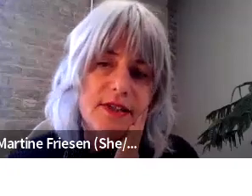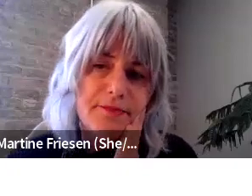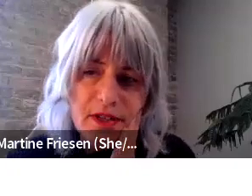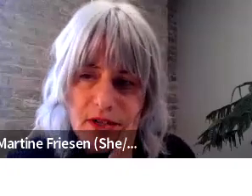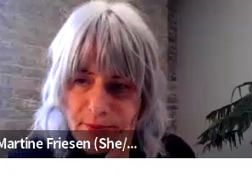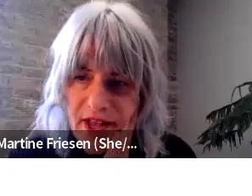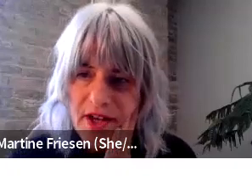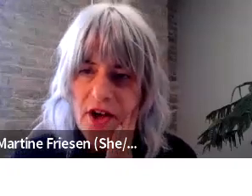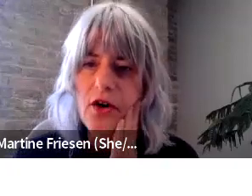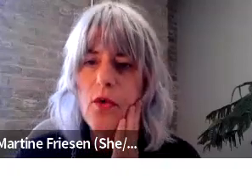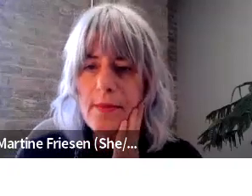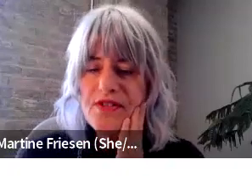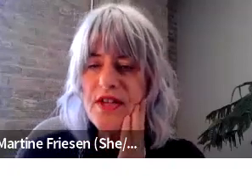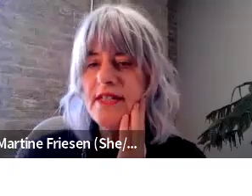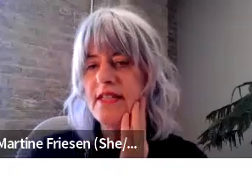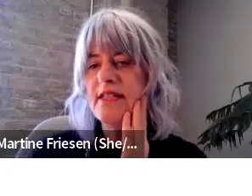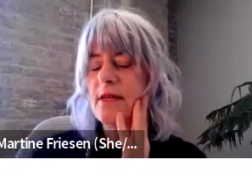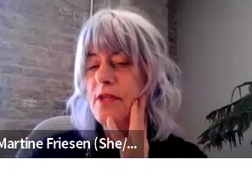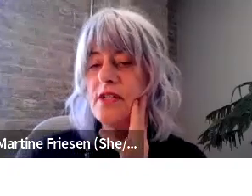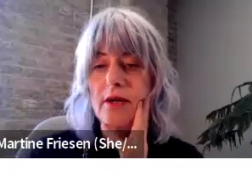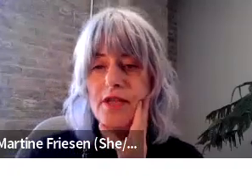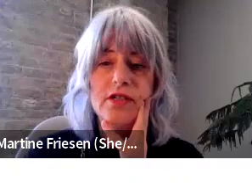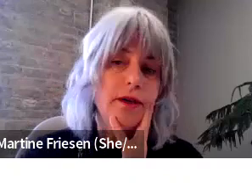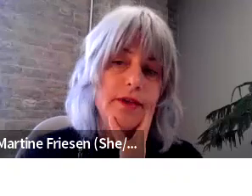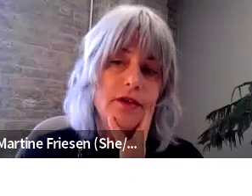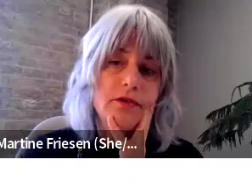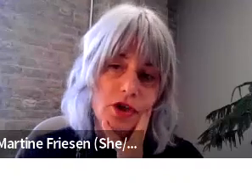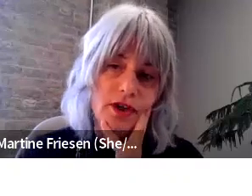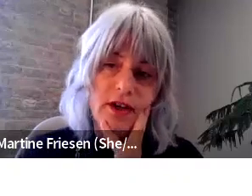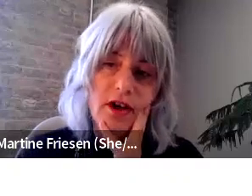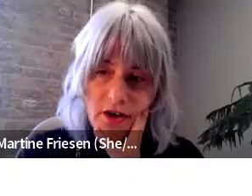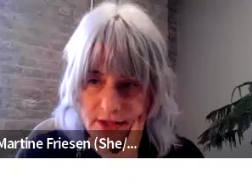our accessibility plan on our website at